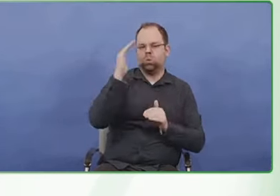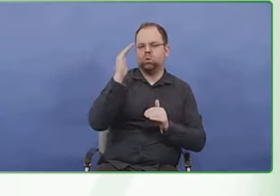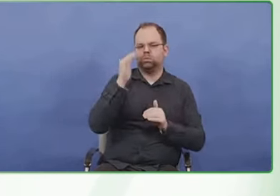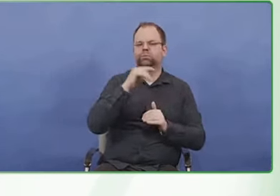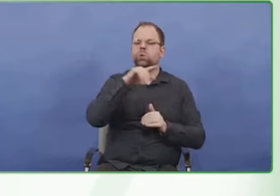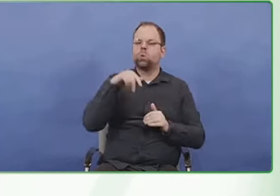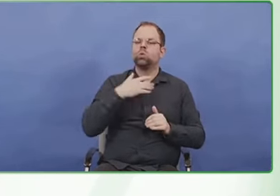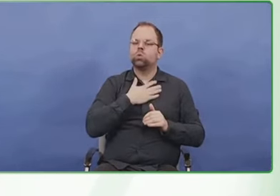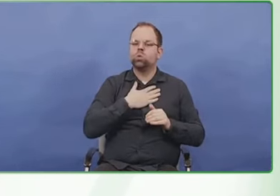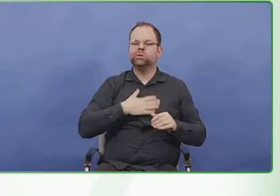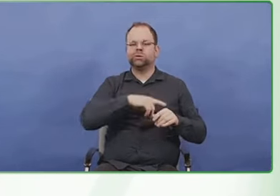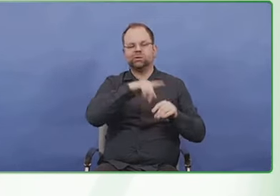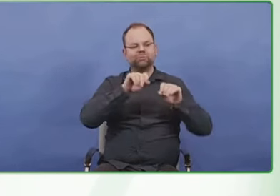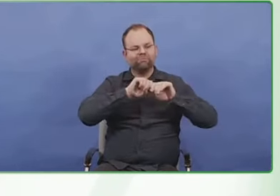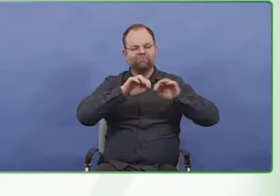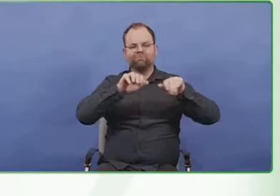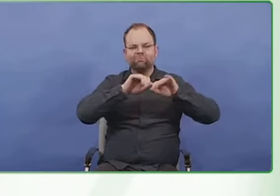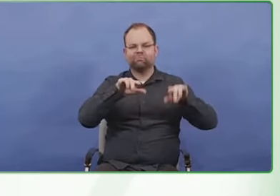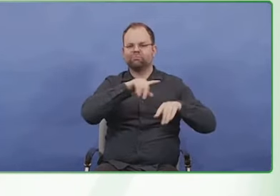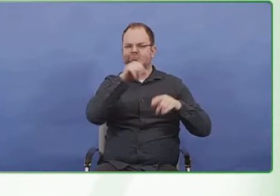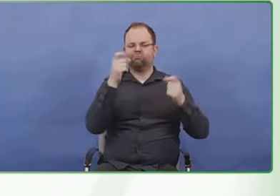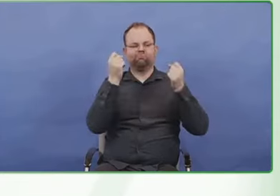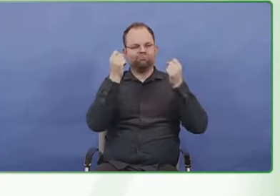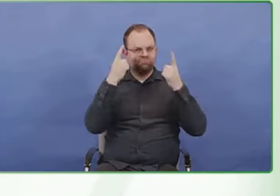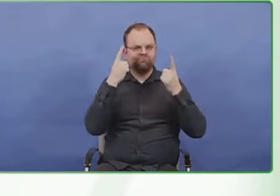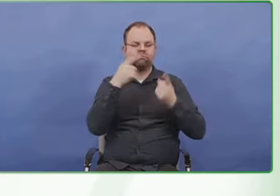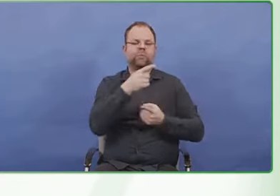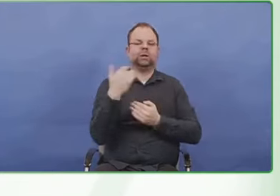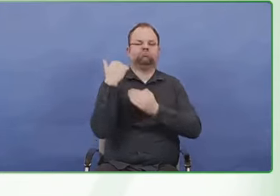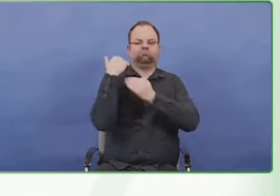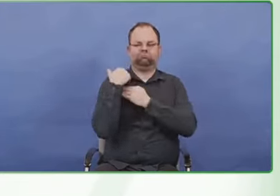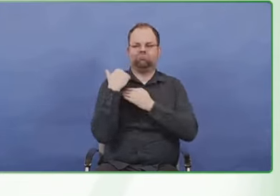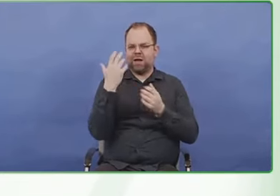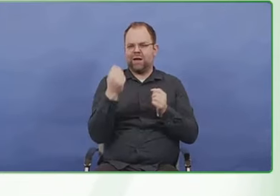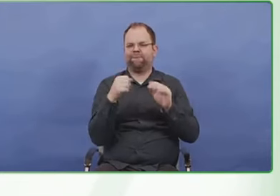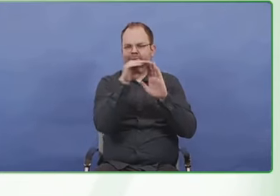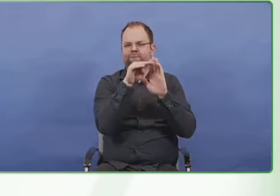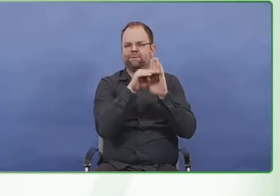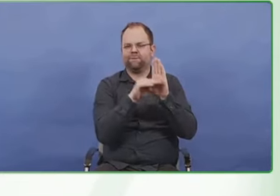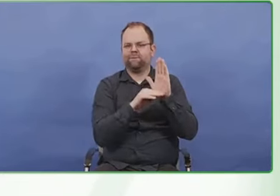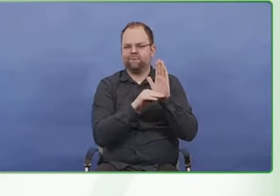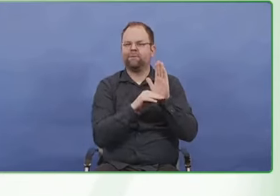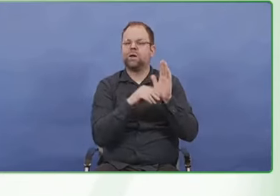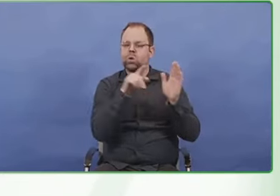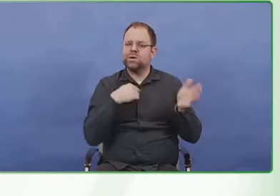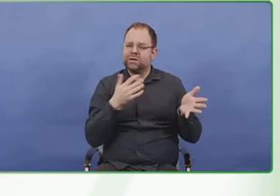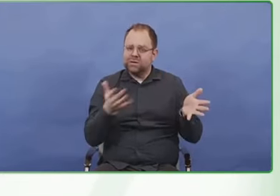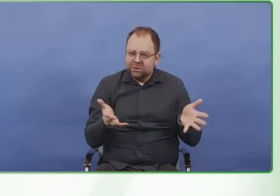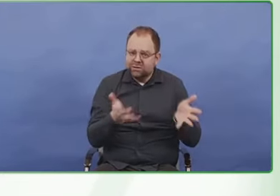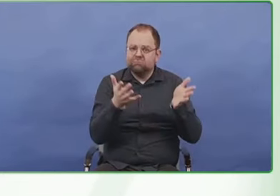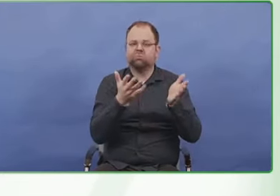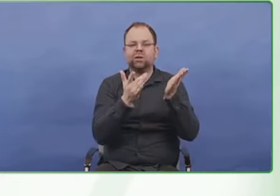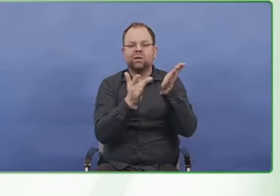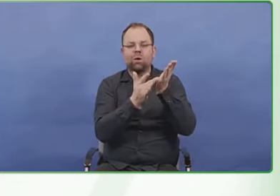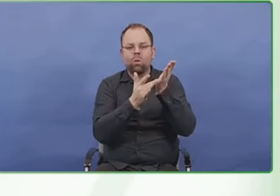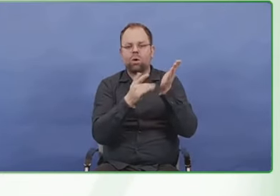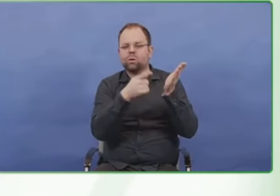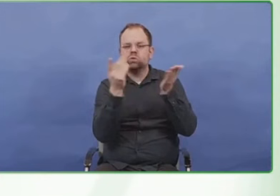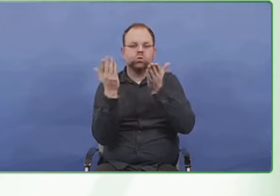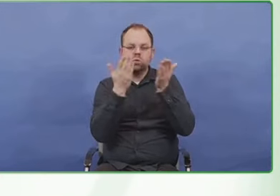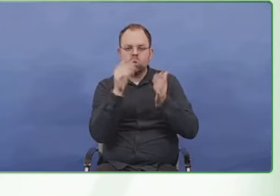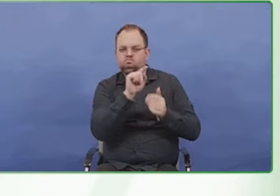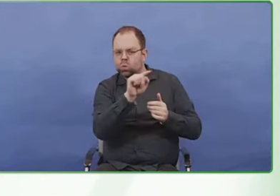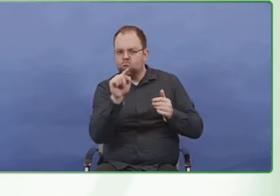will start implementing this new legislation and hopefully bring us to a better place as far as Israel being